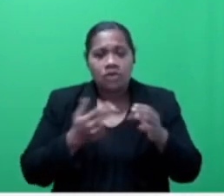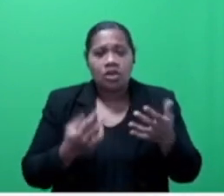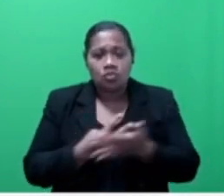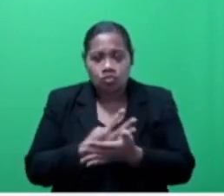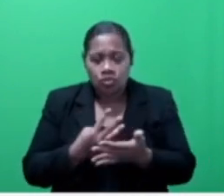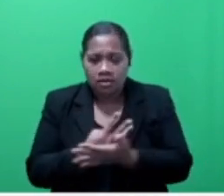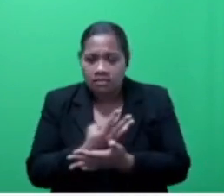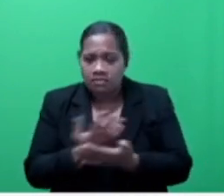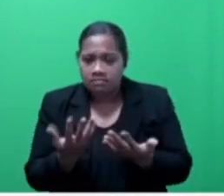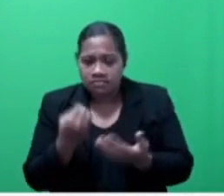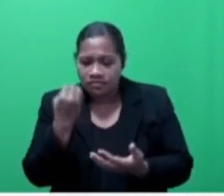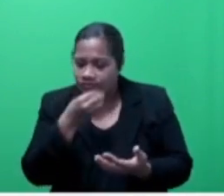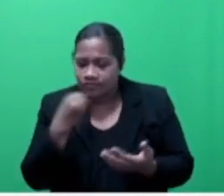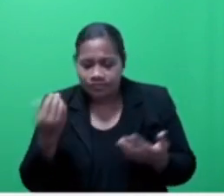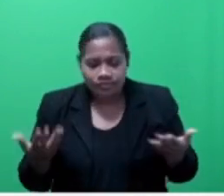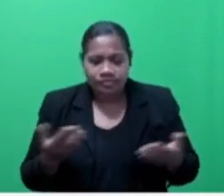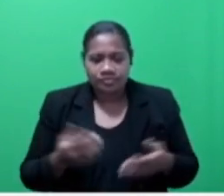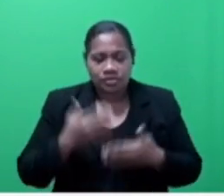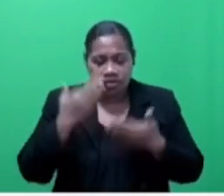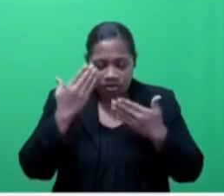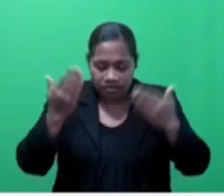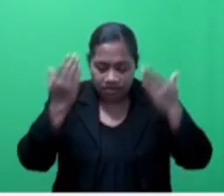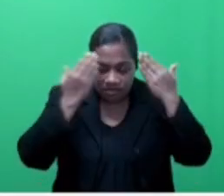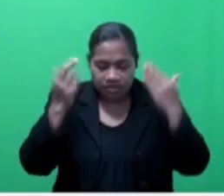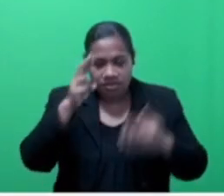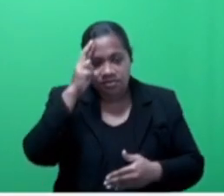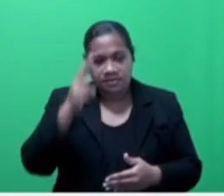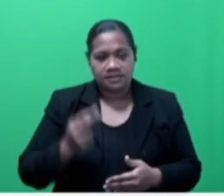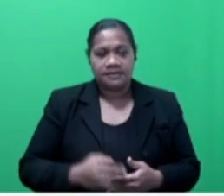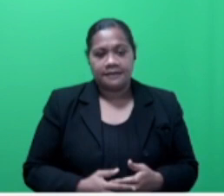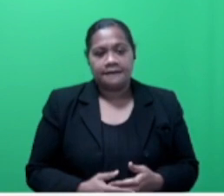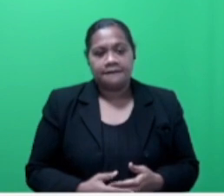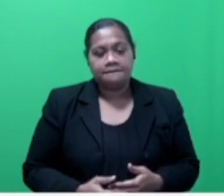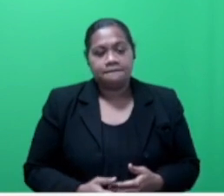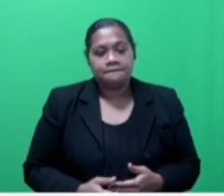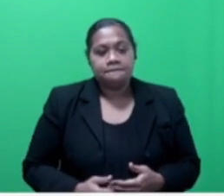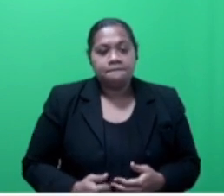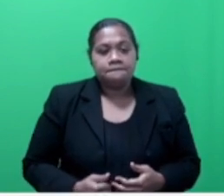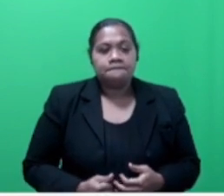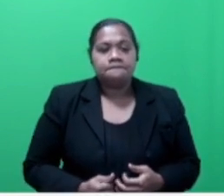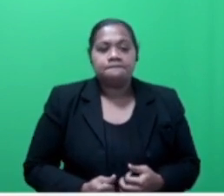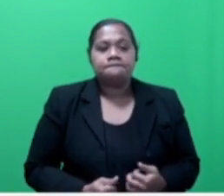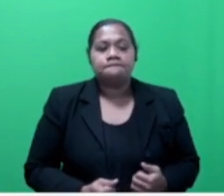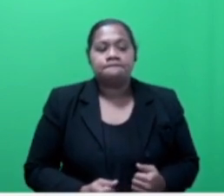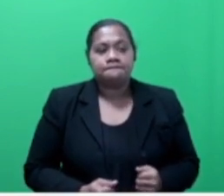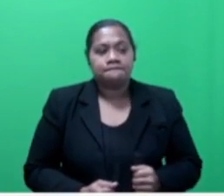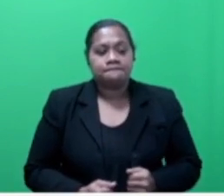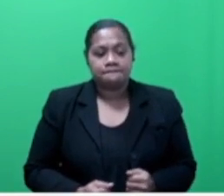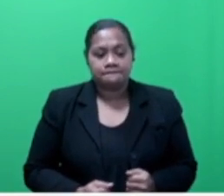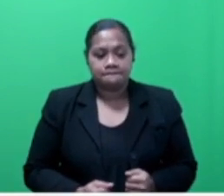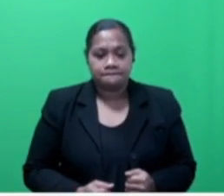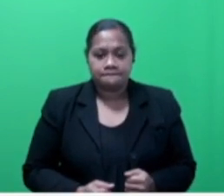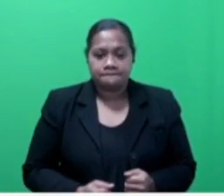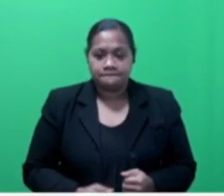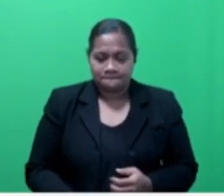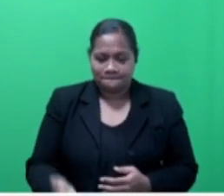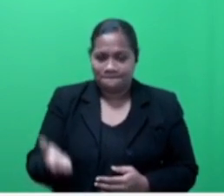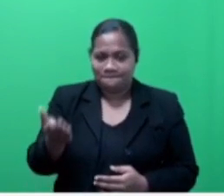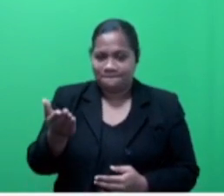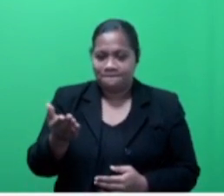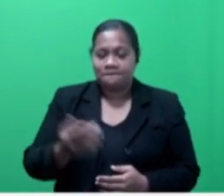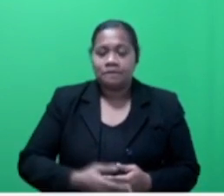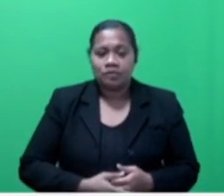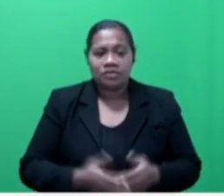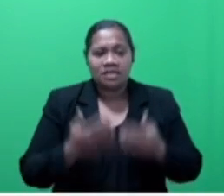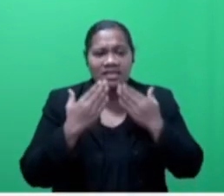food, Honorable Speaker, sir. Honorable Speaker, sir. Thank you. Honorable Minister, you have the floor. Thank you, sir. Mr. Speaker,